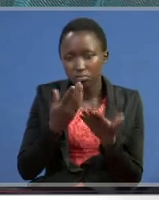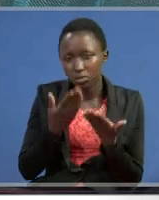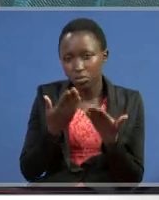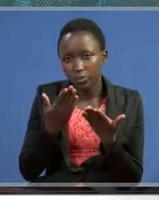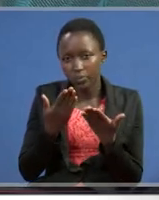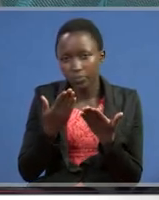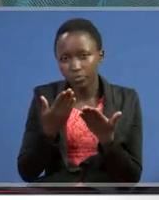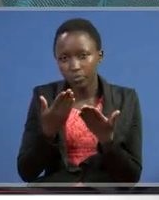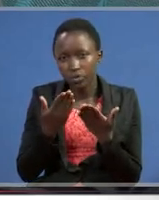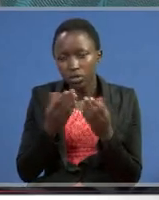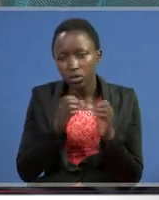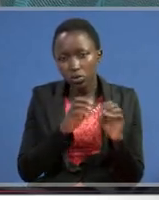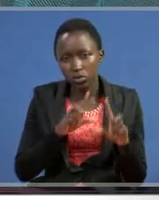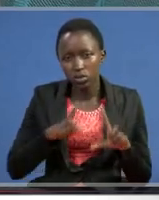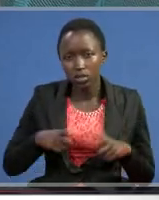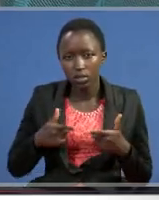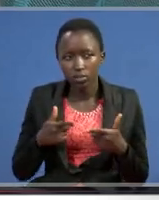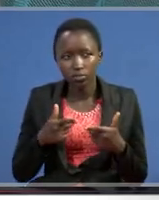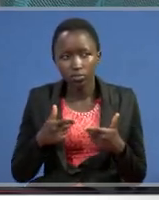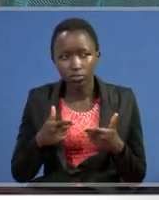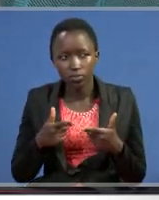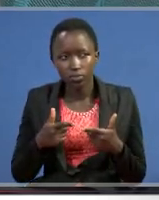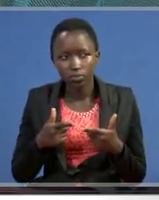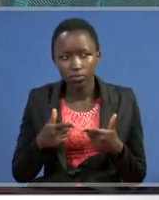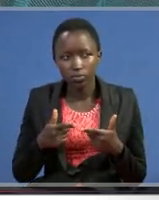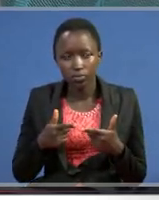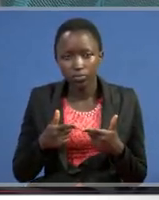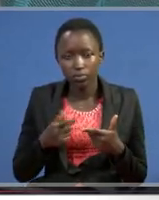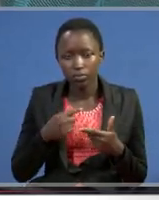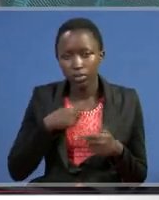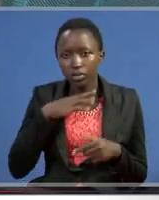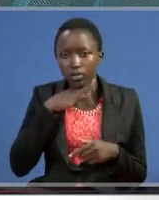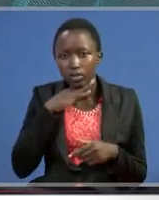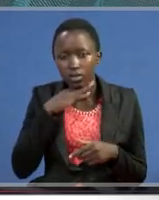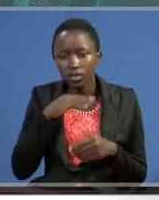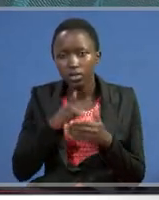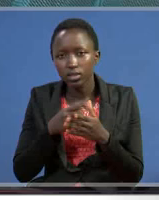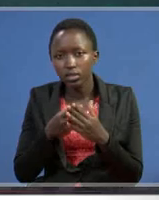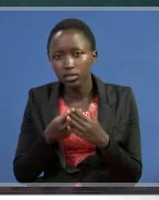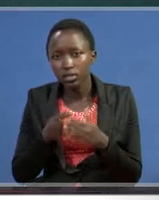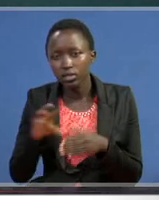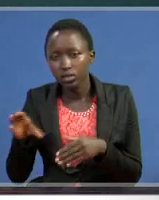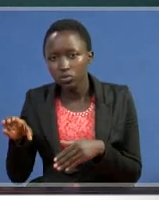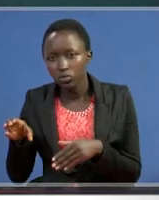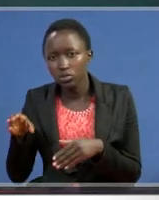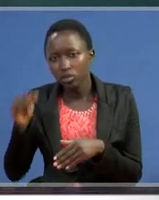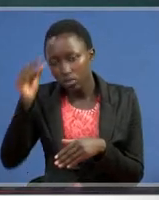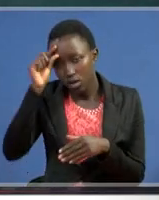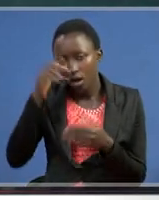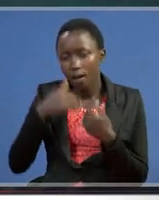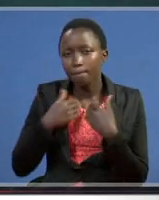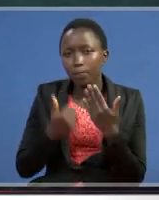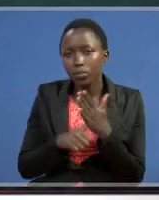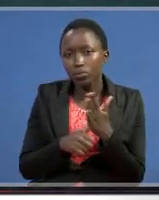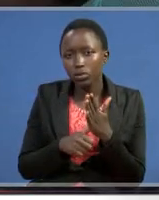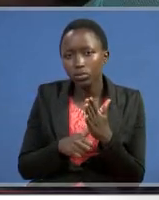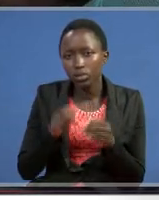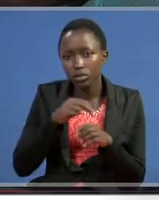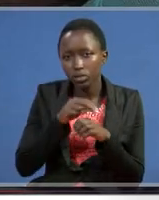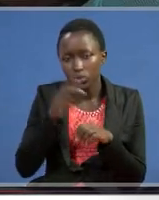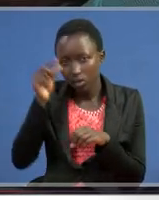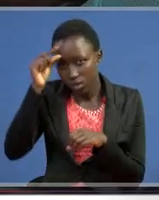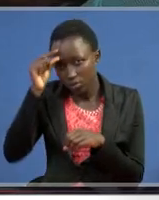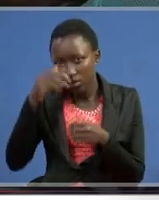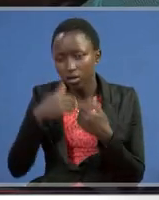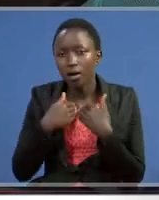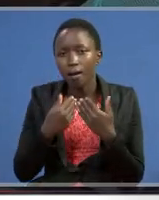koh-sama Holocaust one hi oh hi still in the Kufa then the county government attack America national government